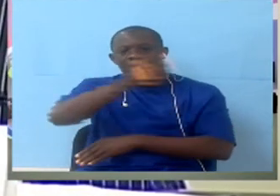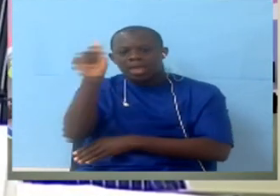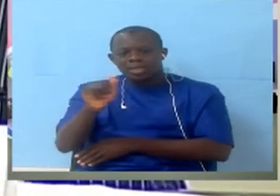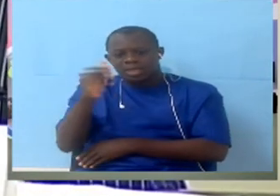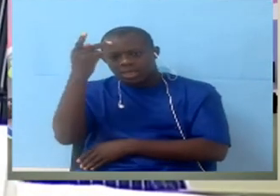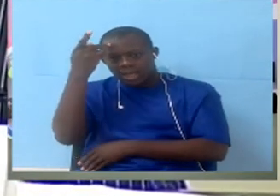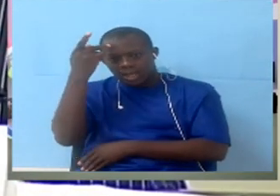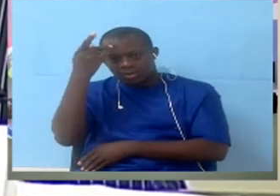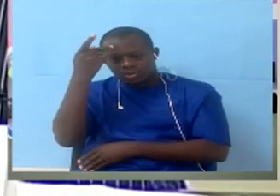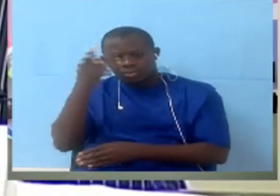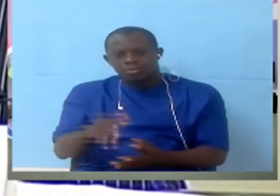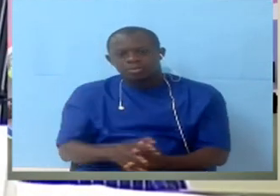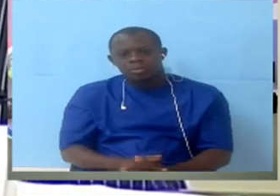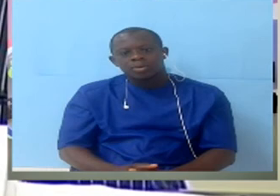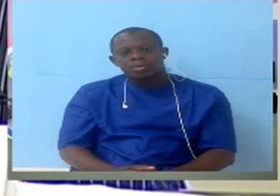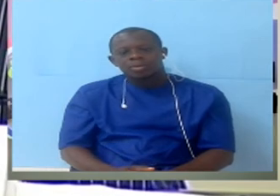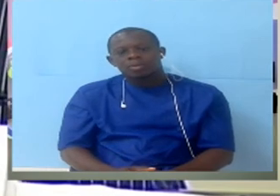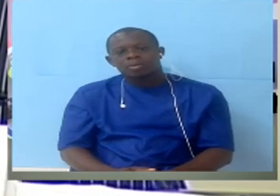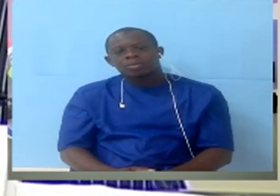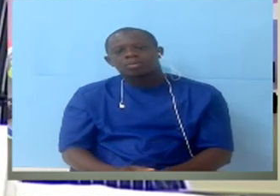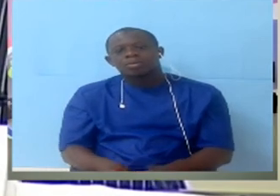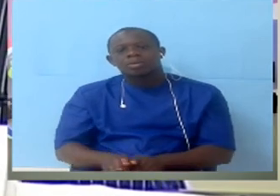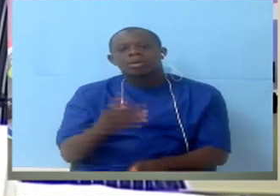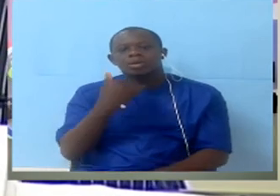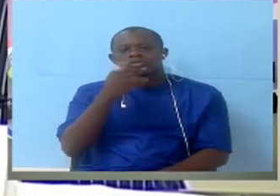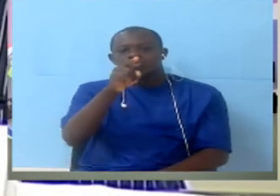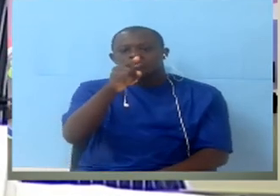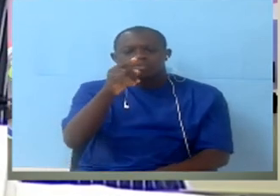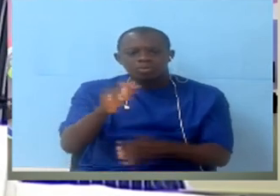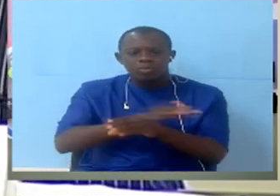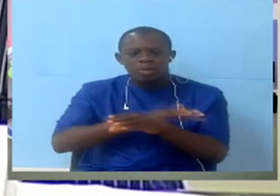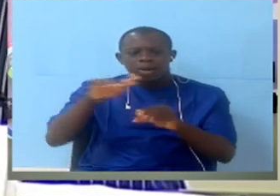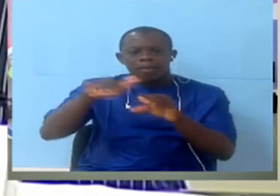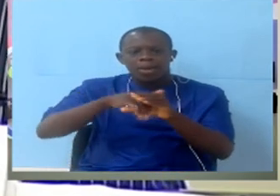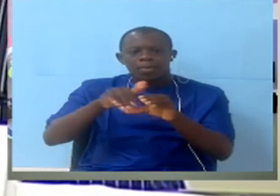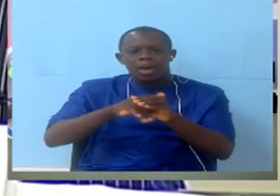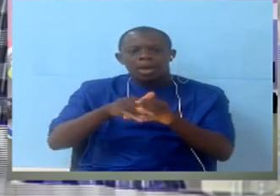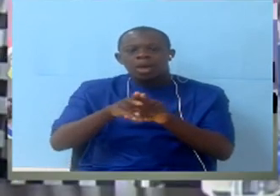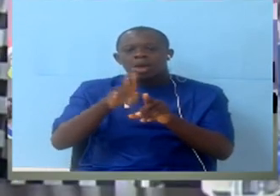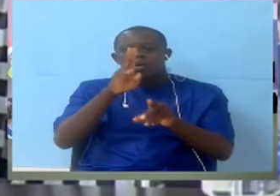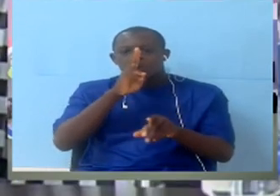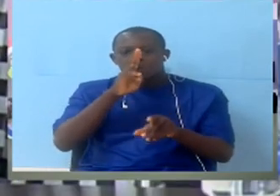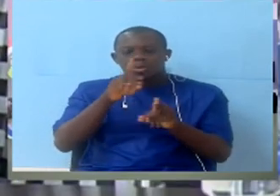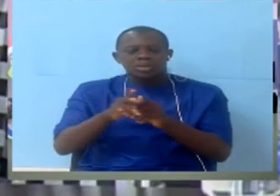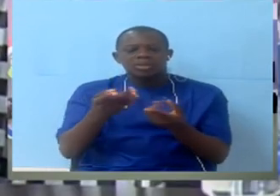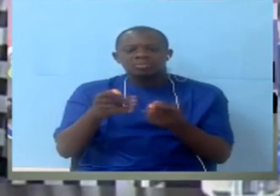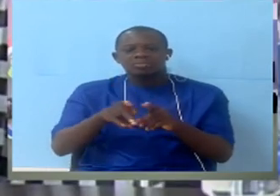Katong. Were you a member of the patrol team? Where da ben yung patrol team ol konol at